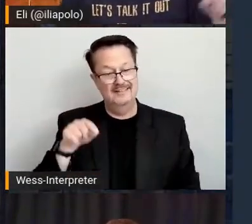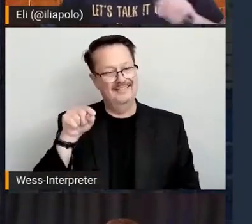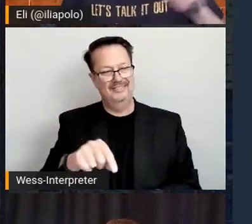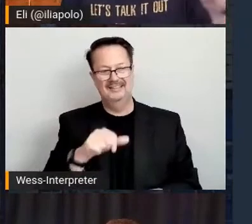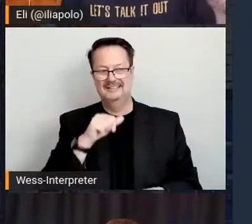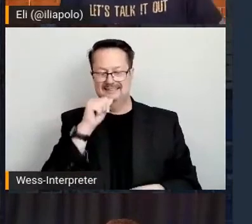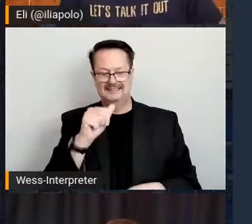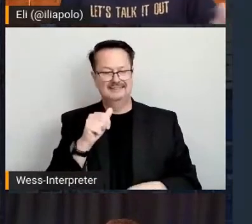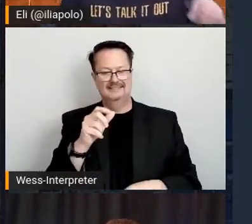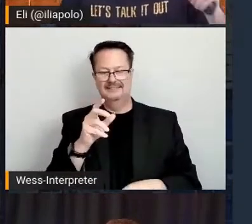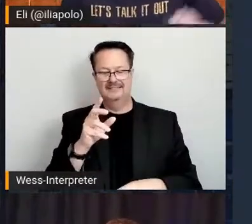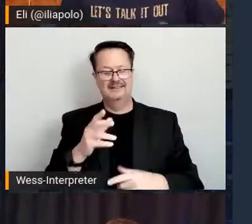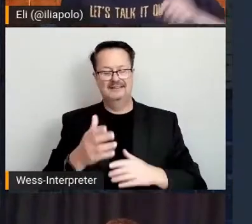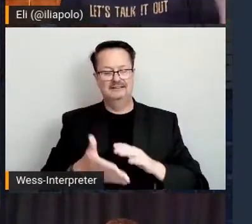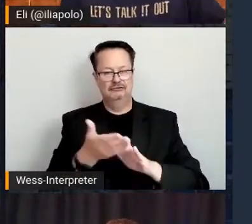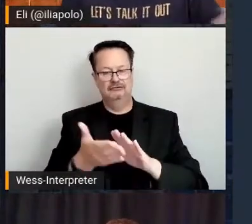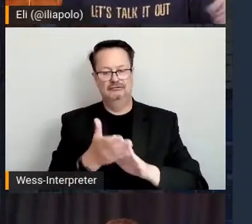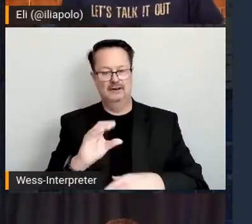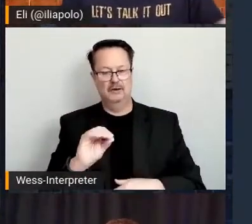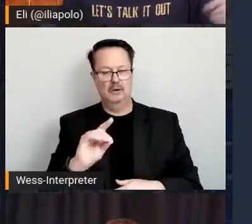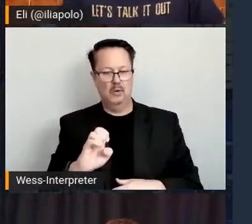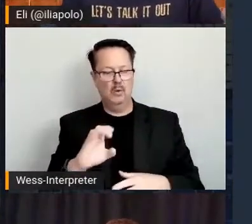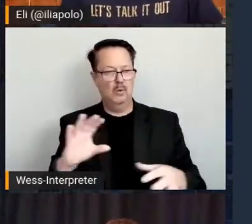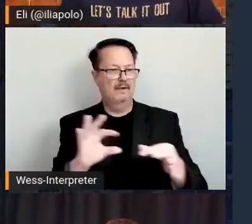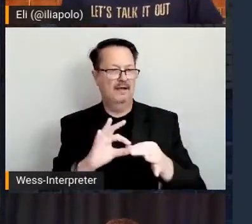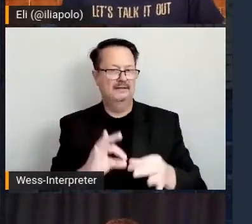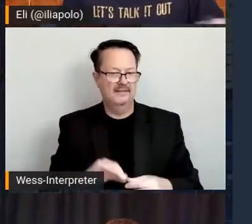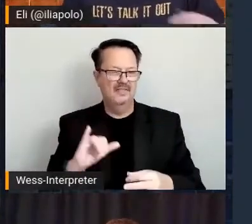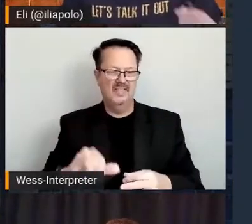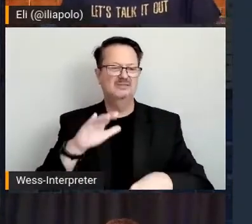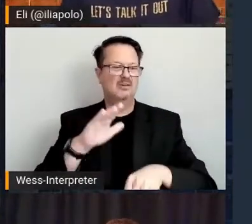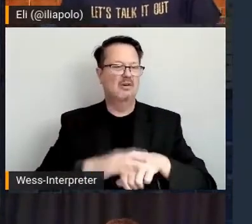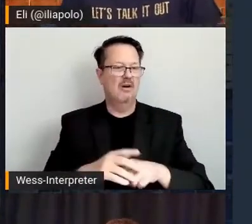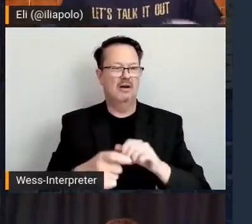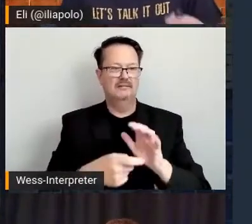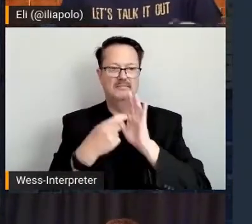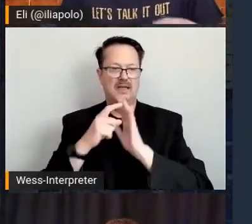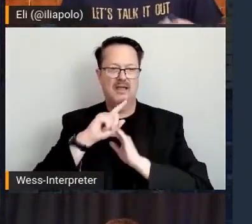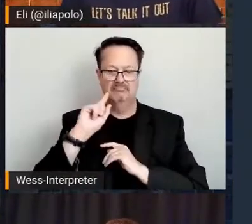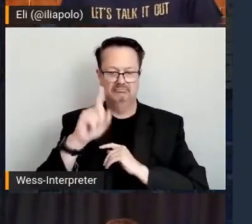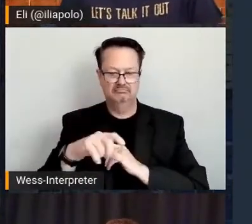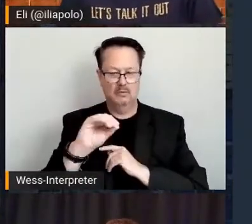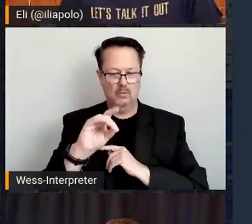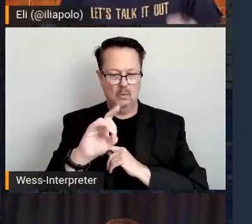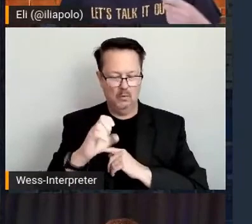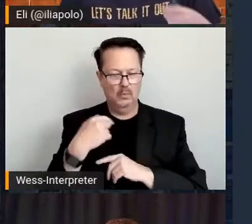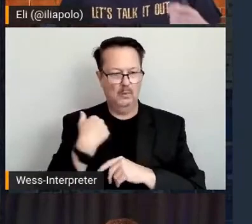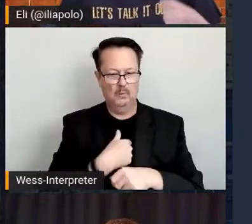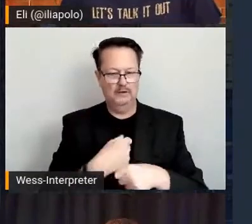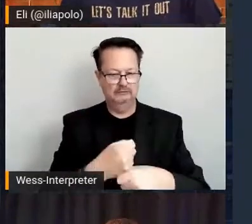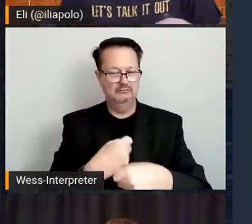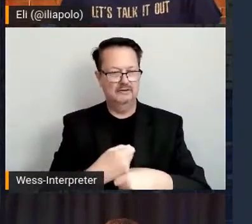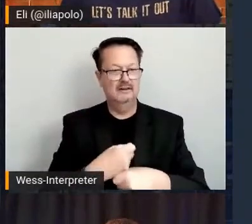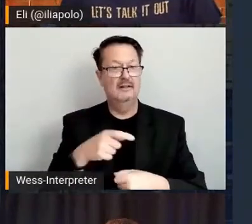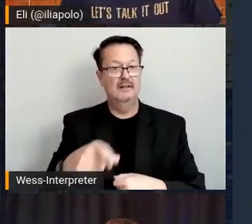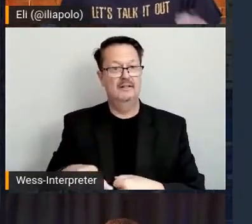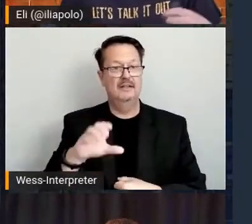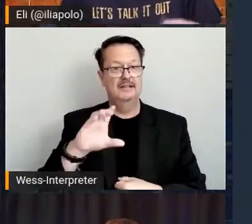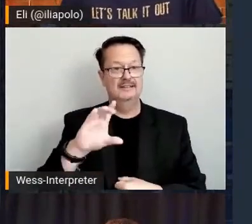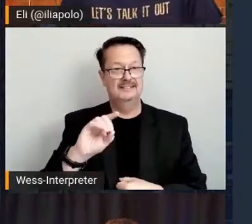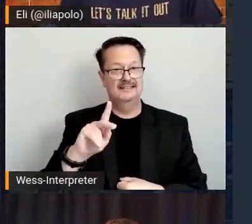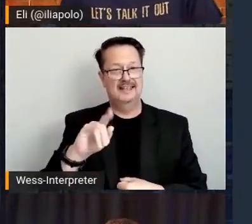bindings, right? The generated code bindings are on-demand code that we generate. This CDK8's core API is lower level